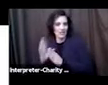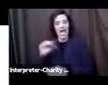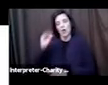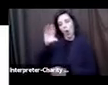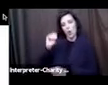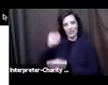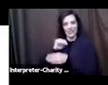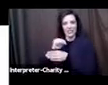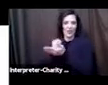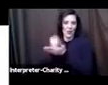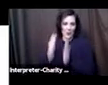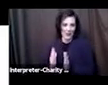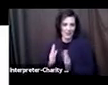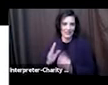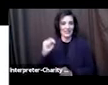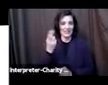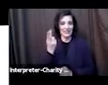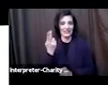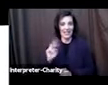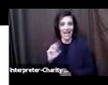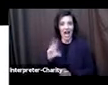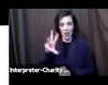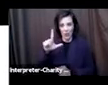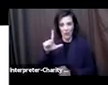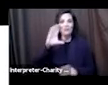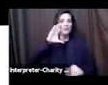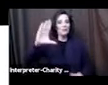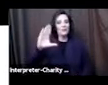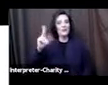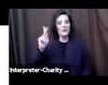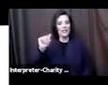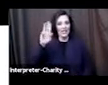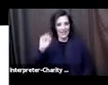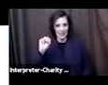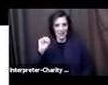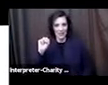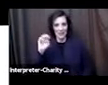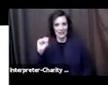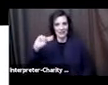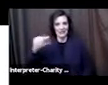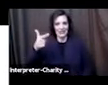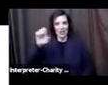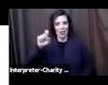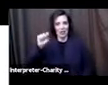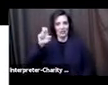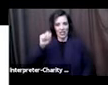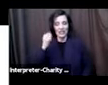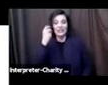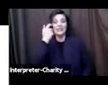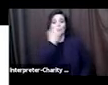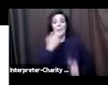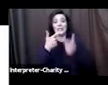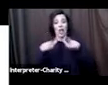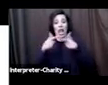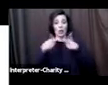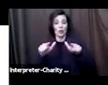yourselves. Hi, I'm Kim Singleton. I am a speech language pathologist, but I'm also the director of AT